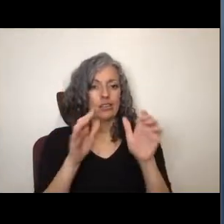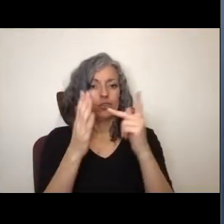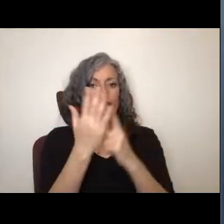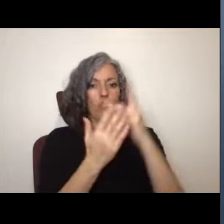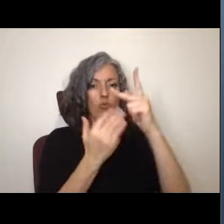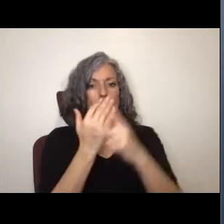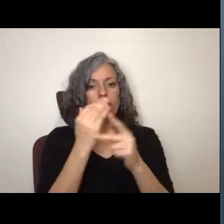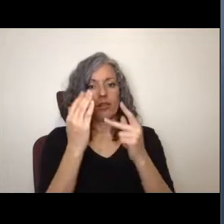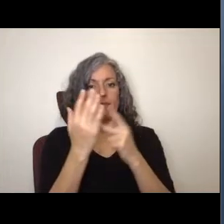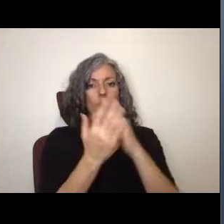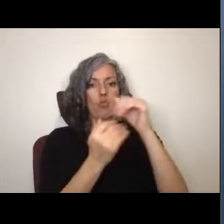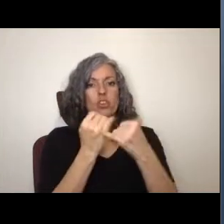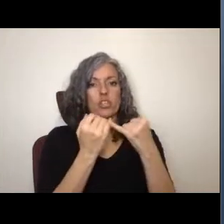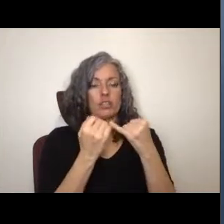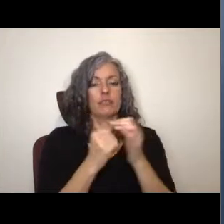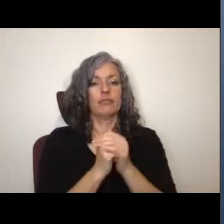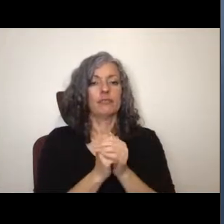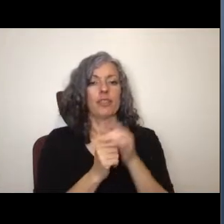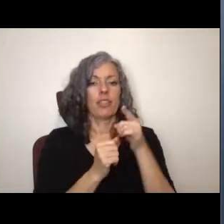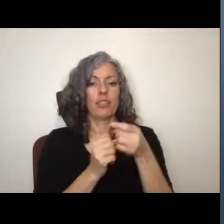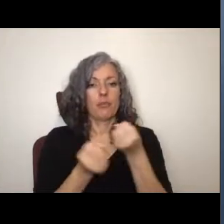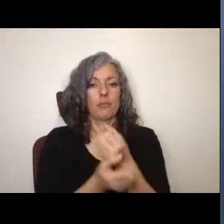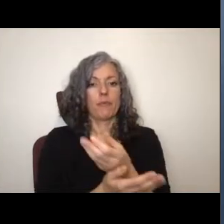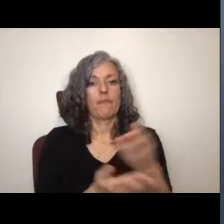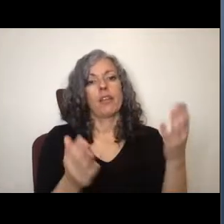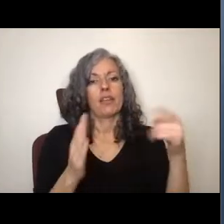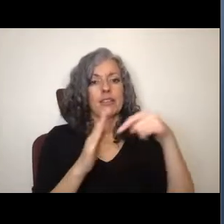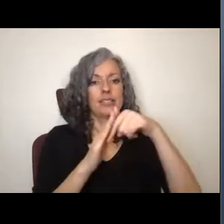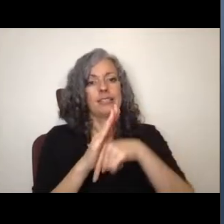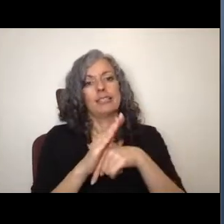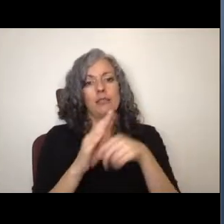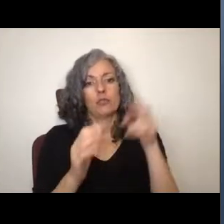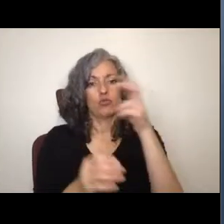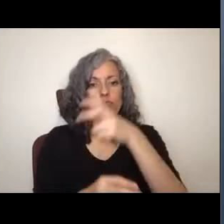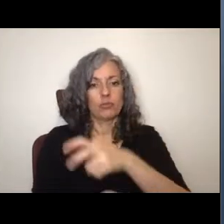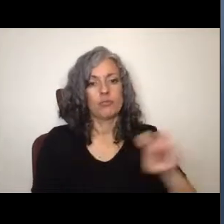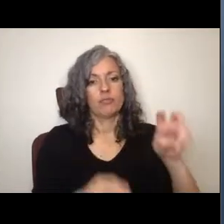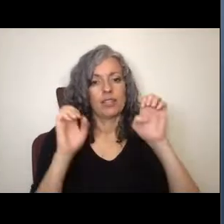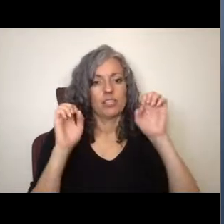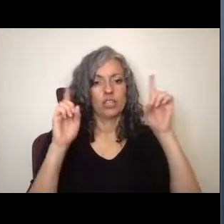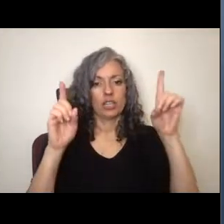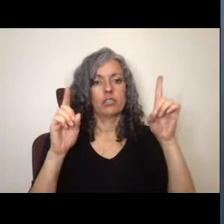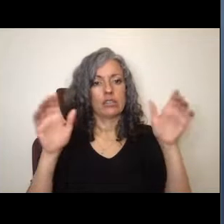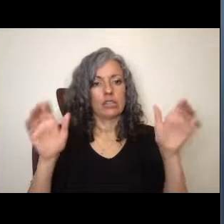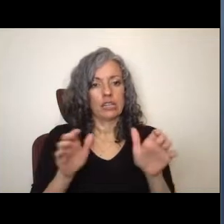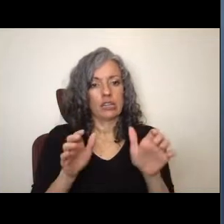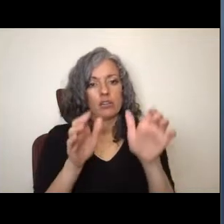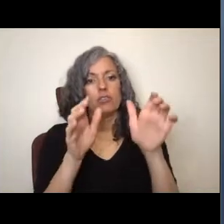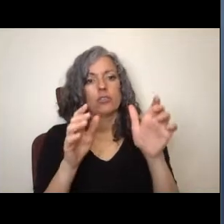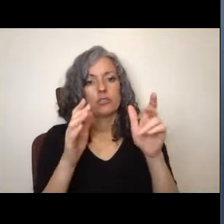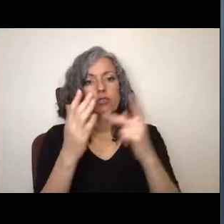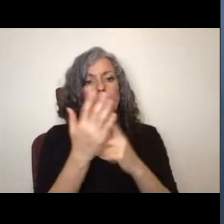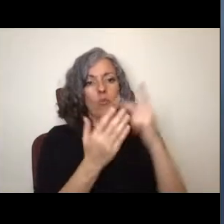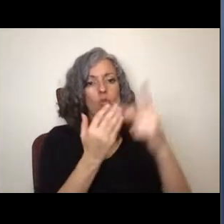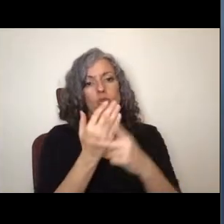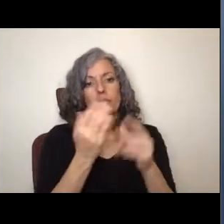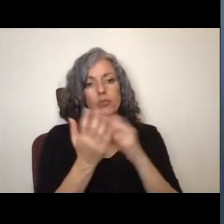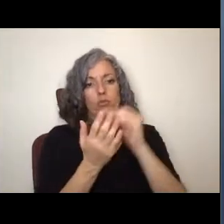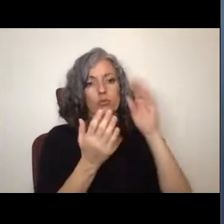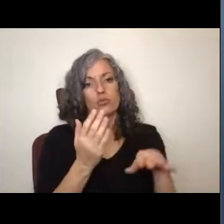project. This project will provide a comprehensive active transportation education and encouragement program to students at 9